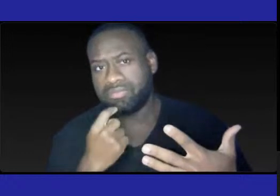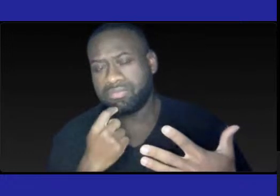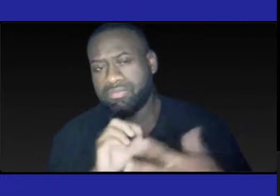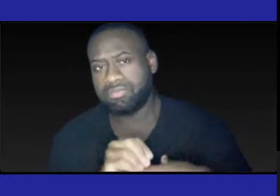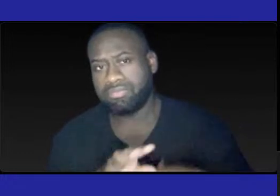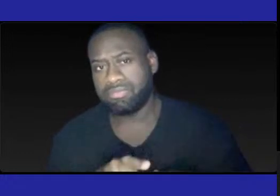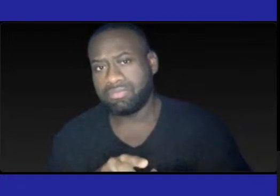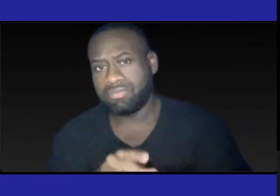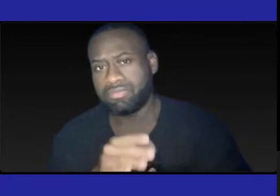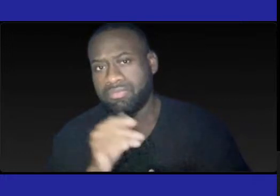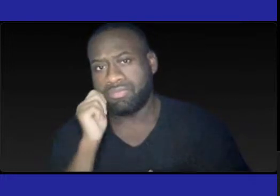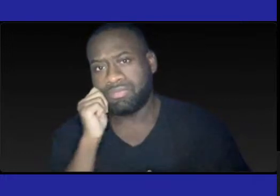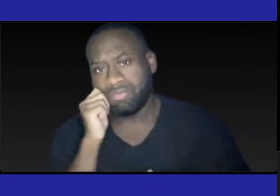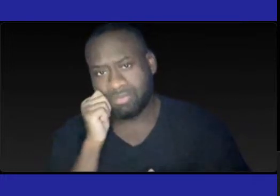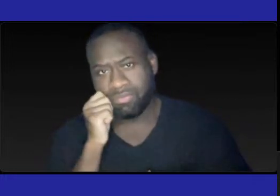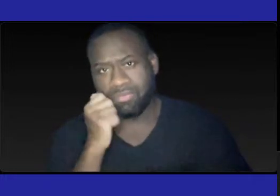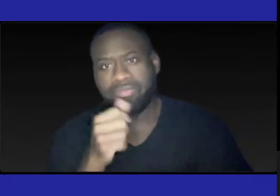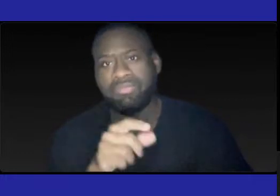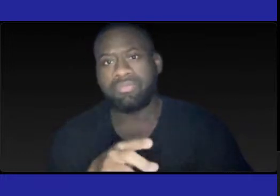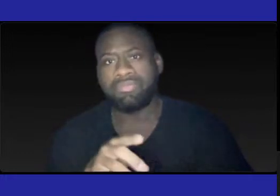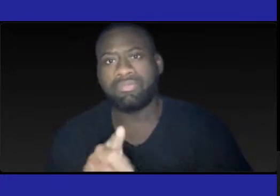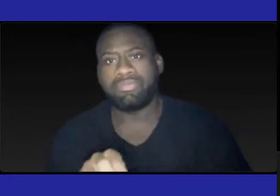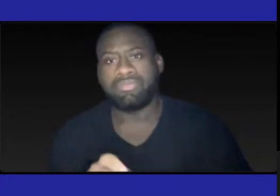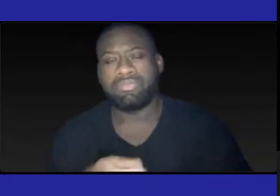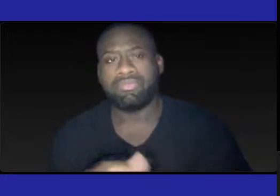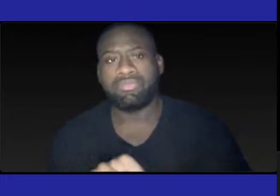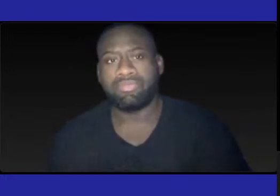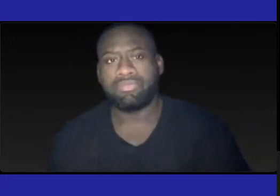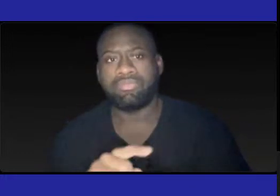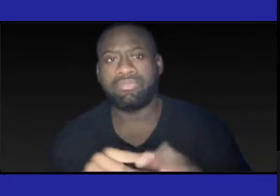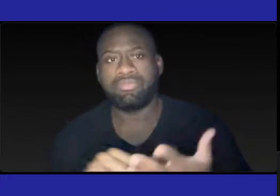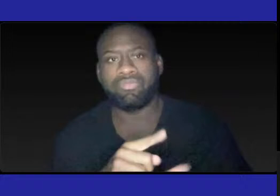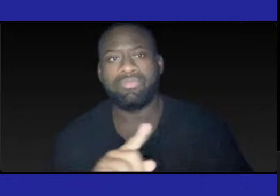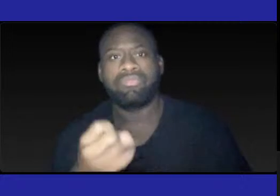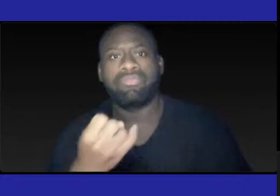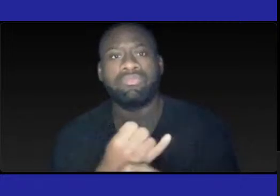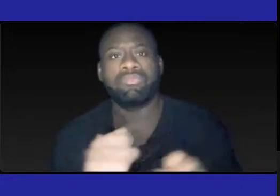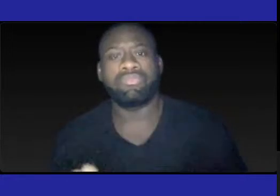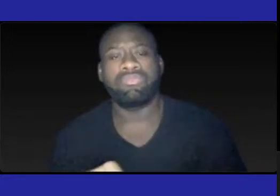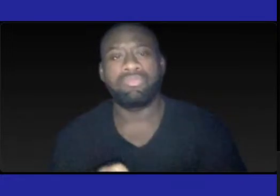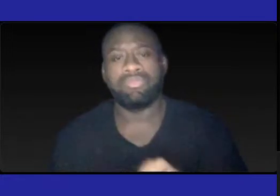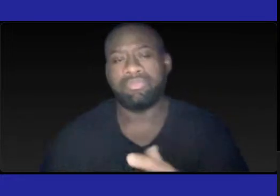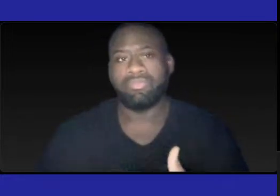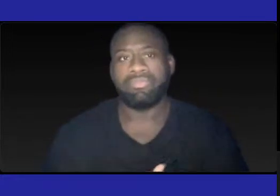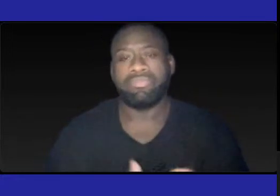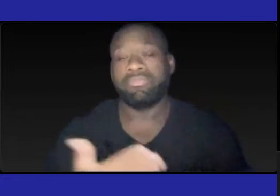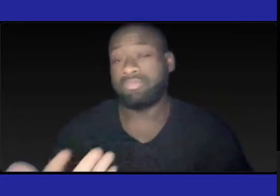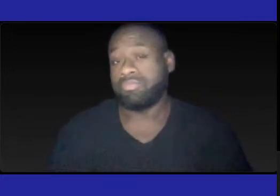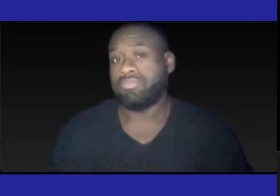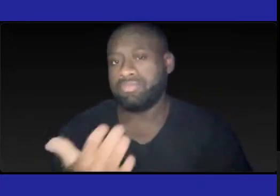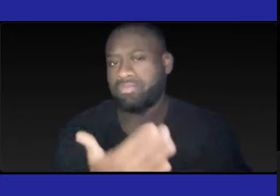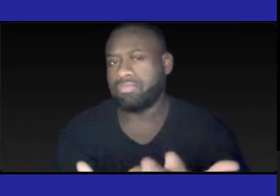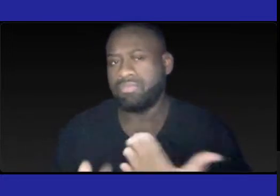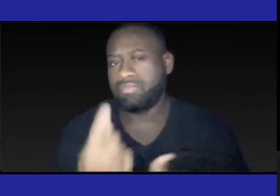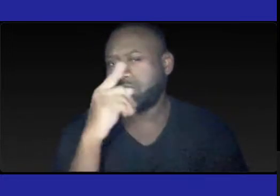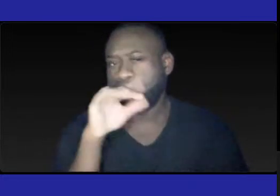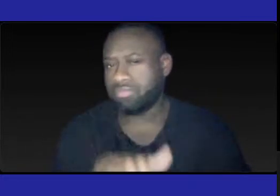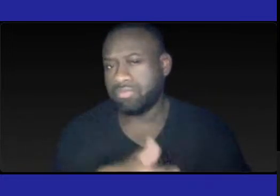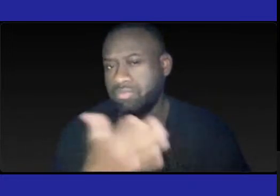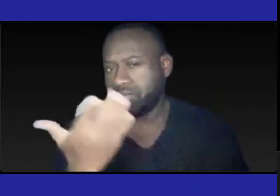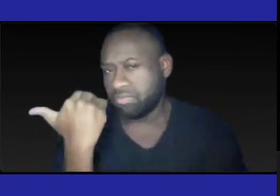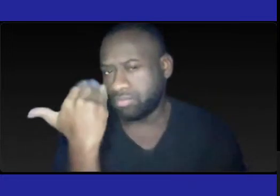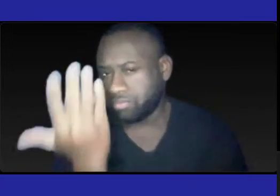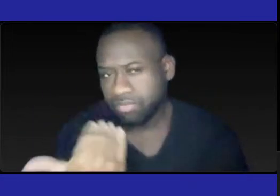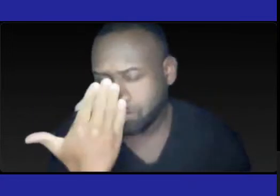racism and social deprivation on this group independent of pregnancy. Someone must have looked at it. We looked